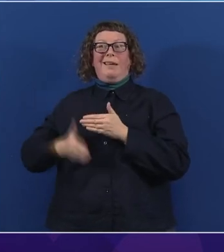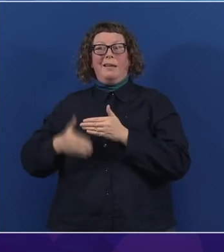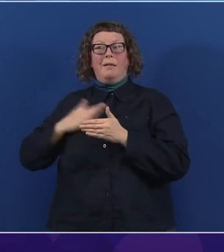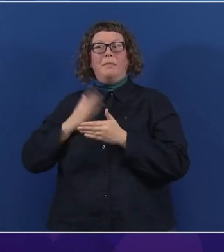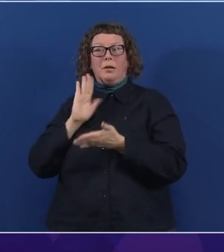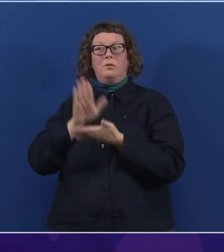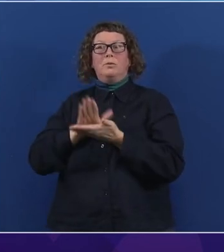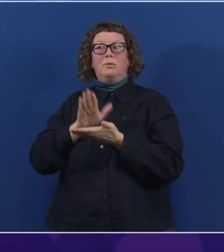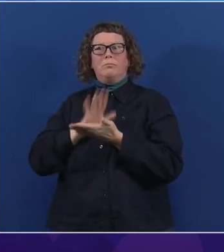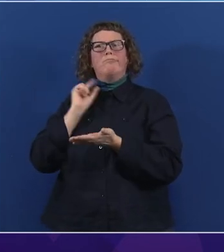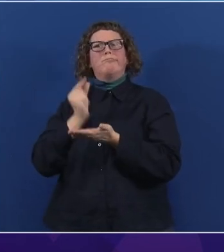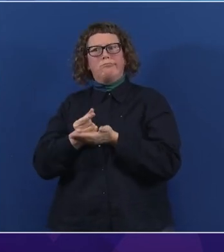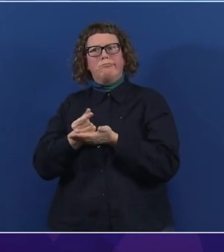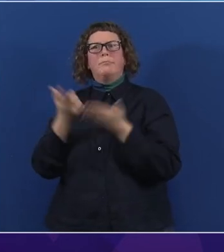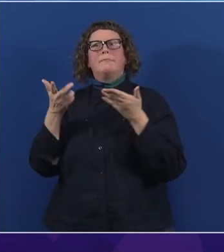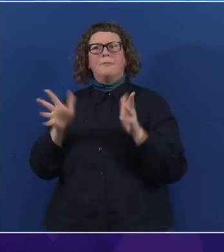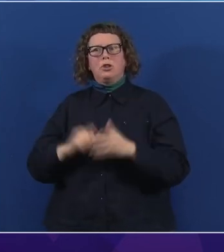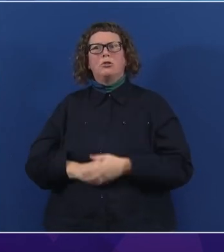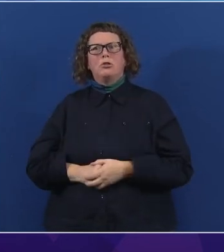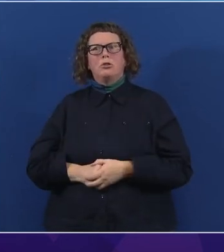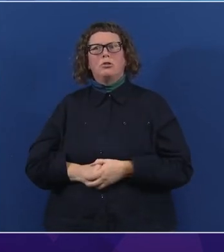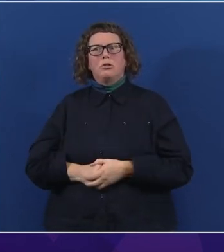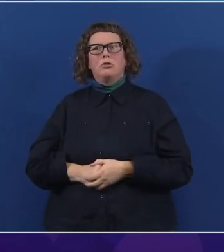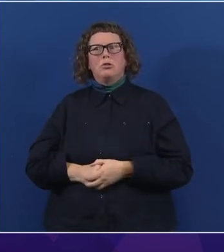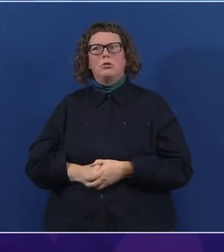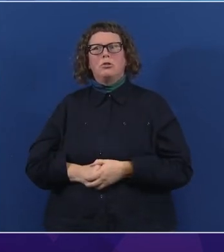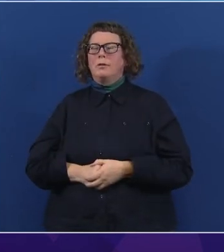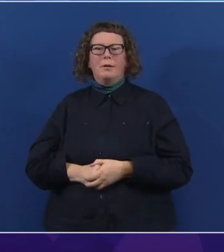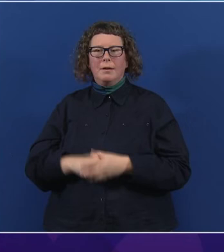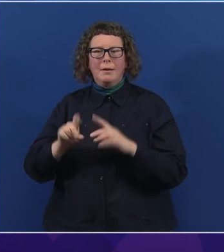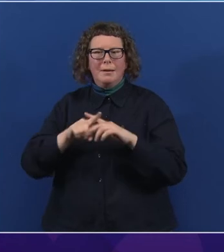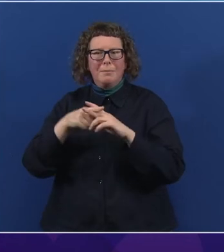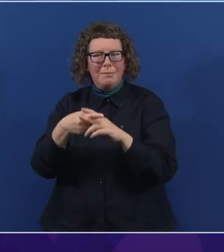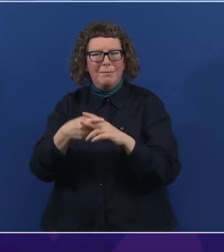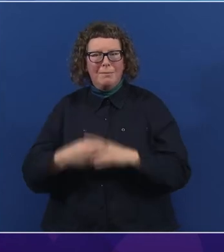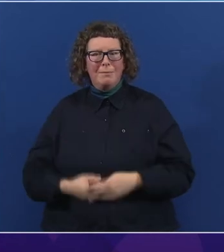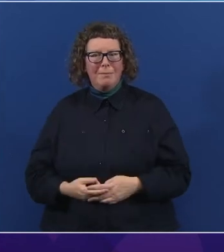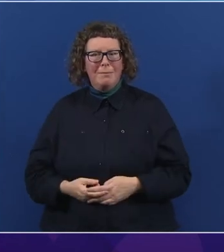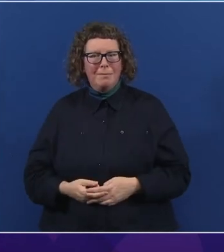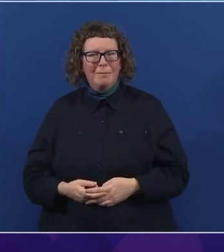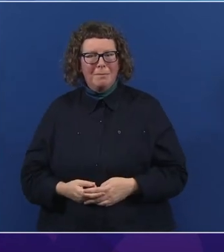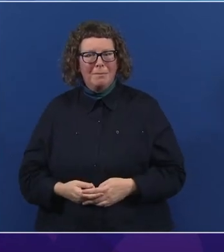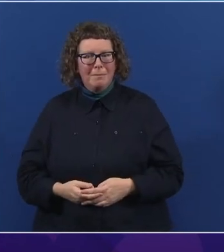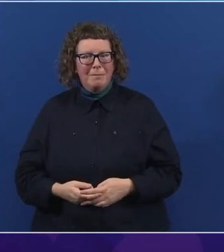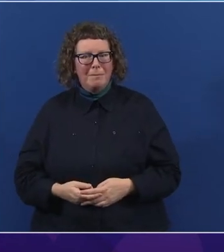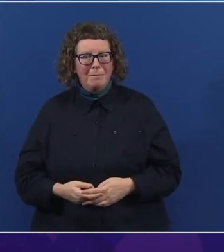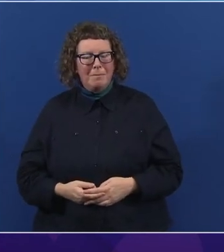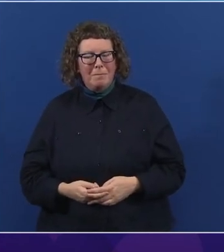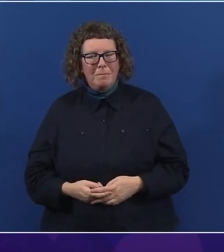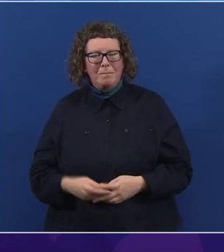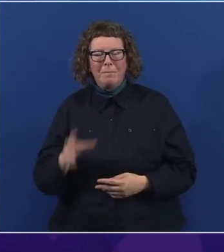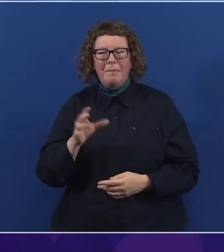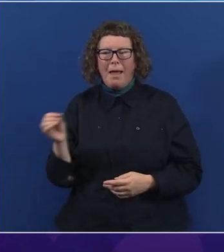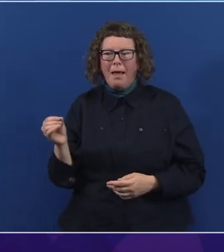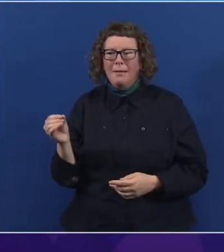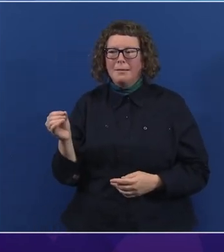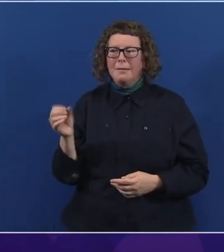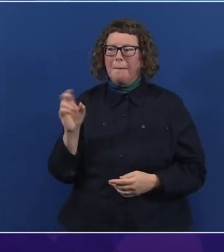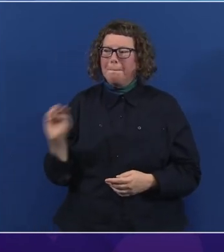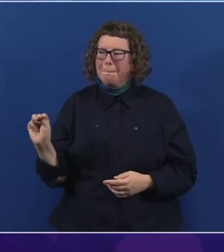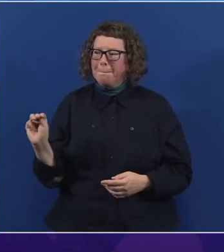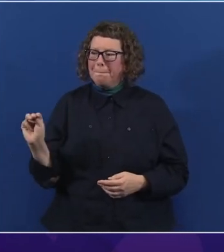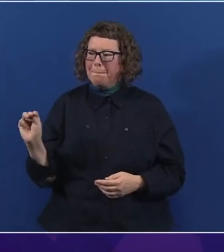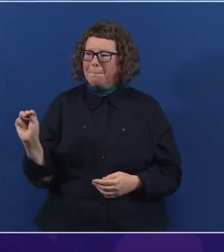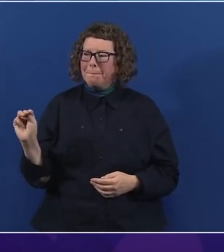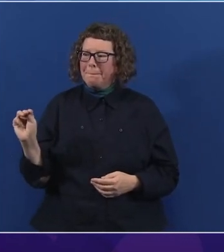my journey in school, so to speak, was really the beginning. And it was the